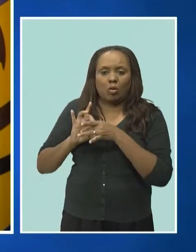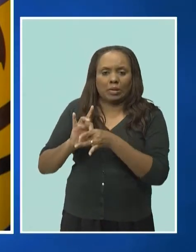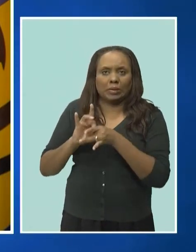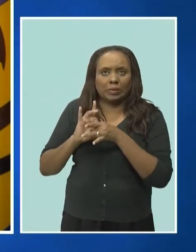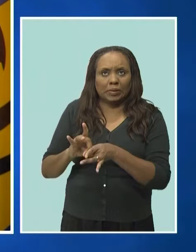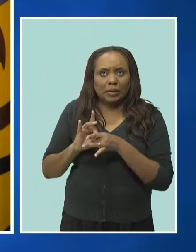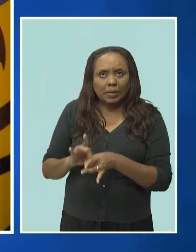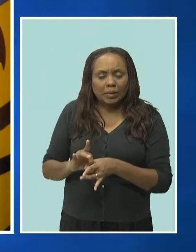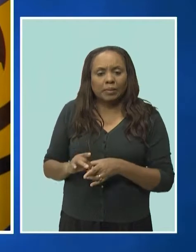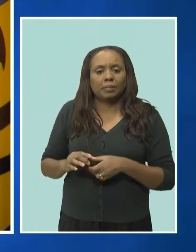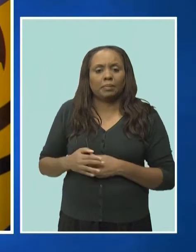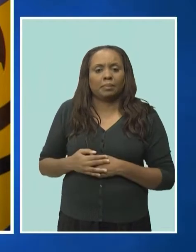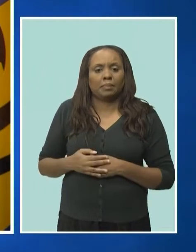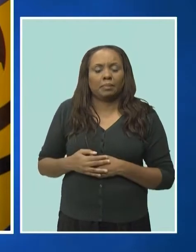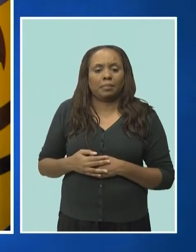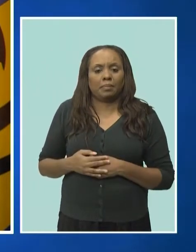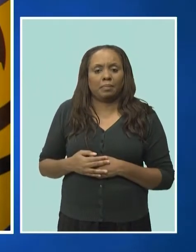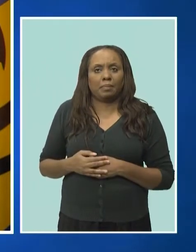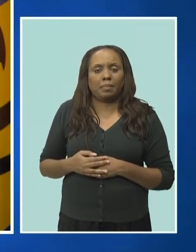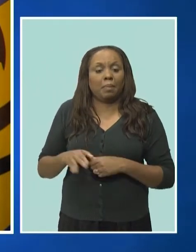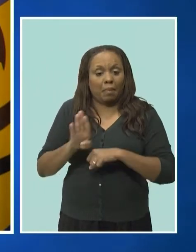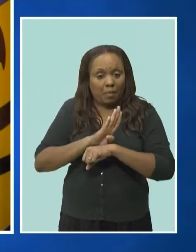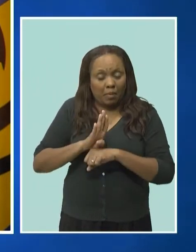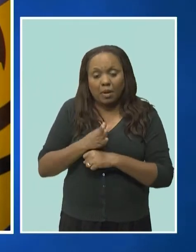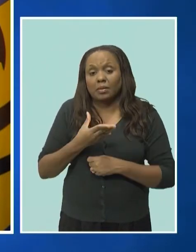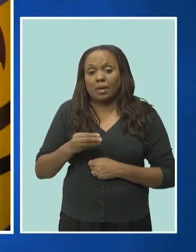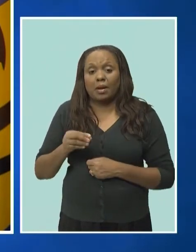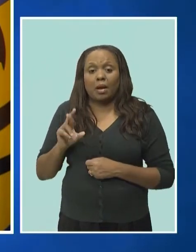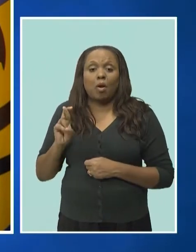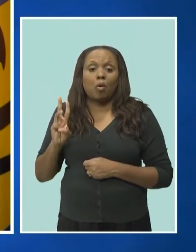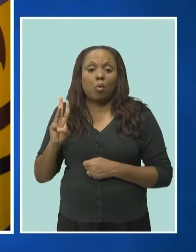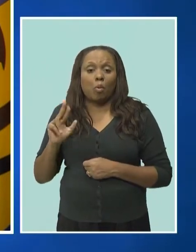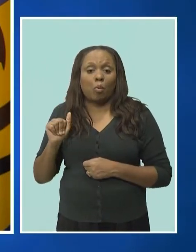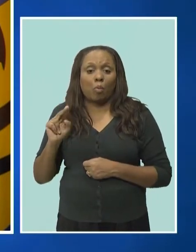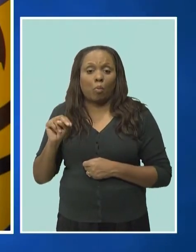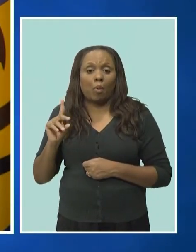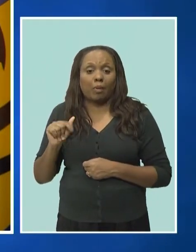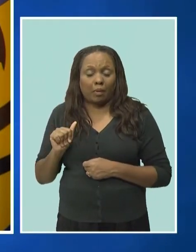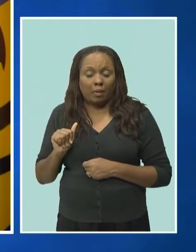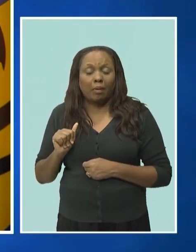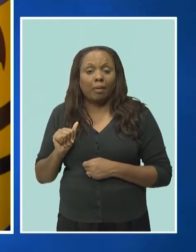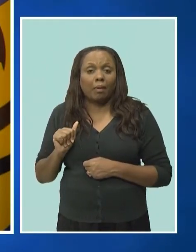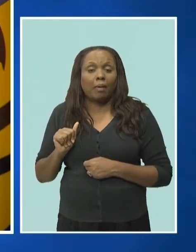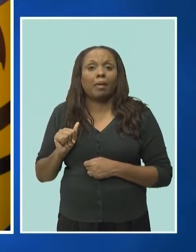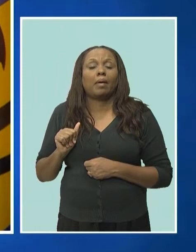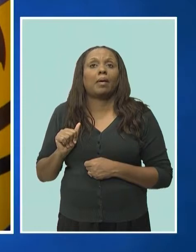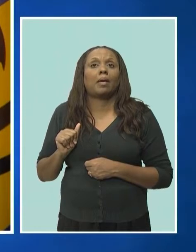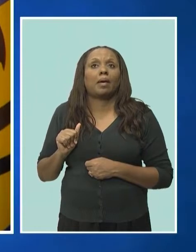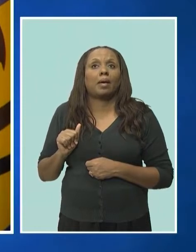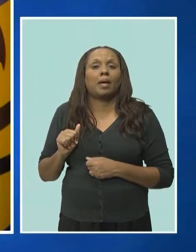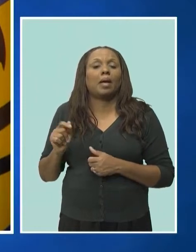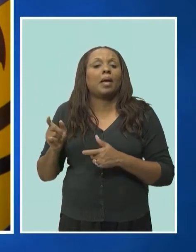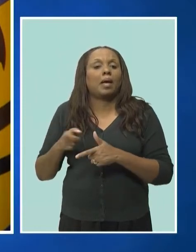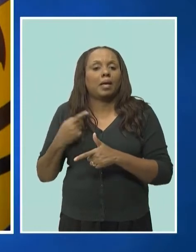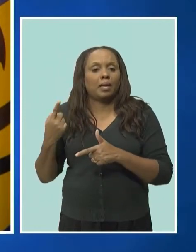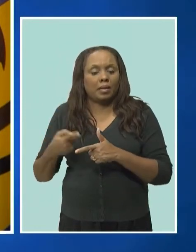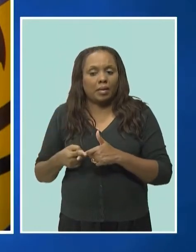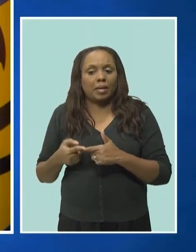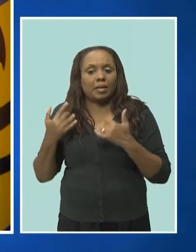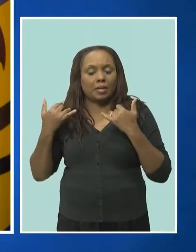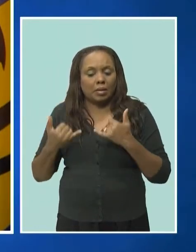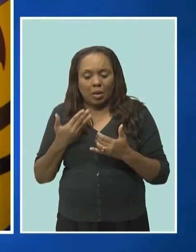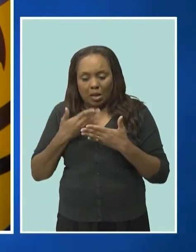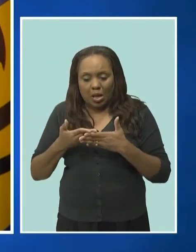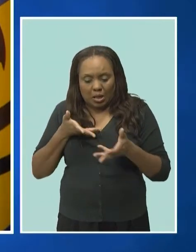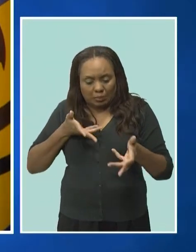starting with Rwanda and Barbados, and build from there through such